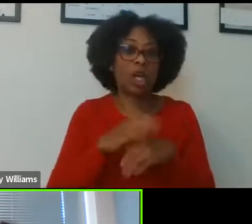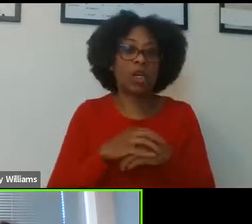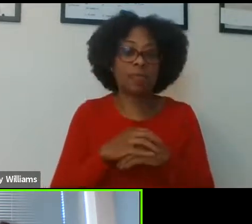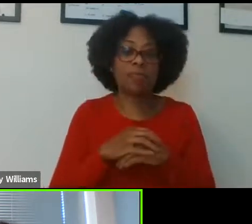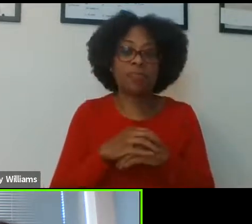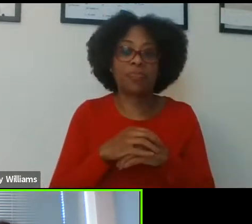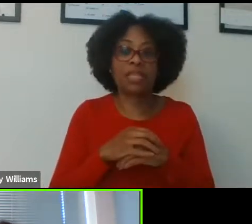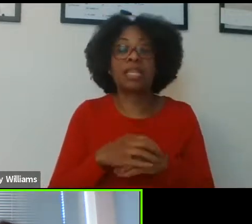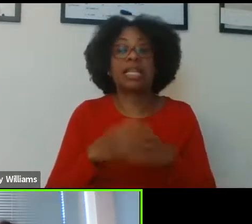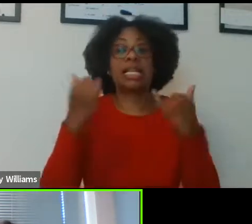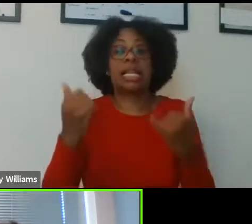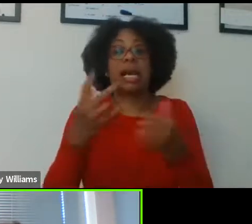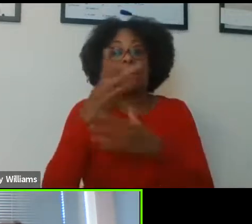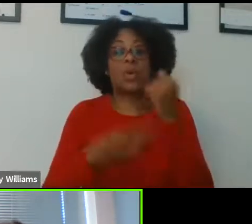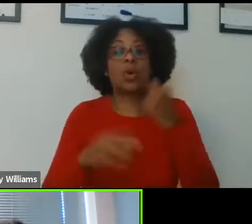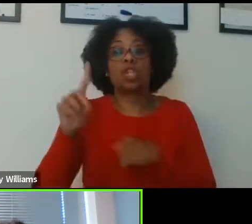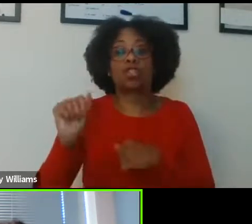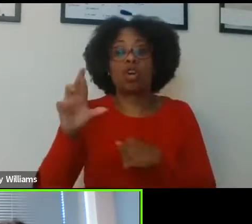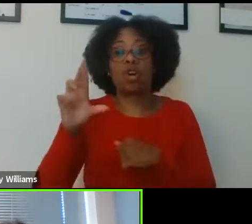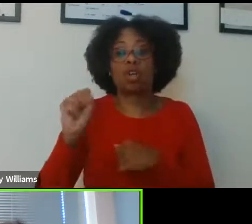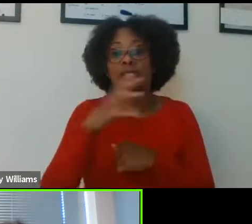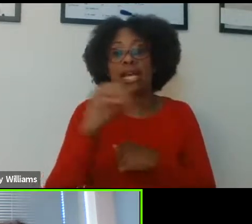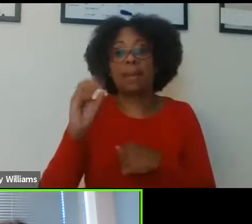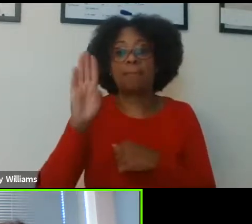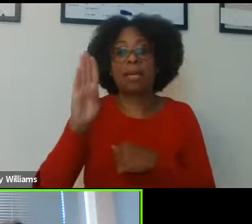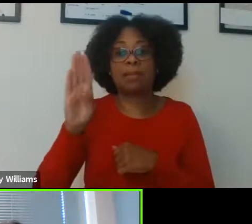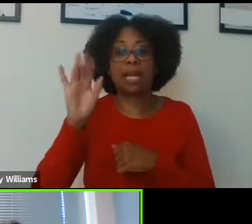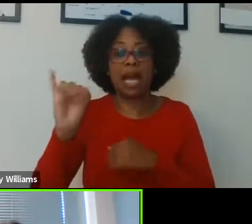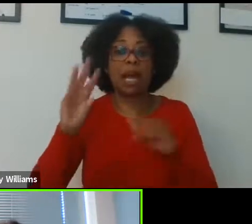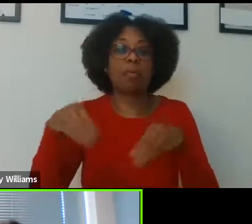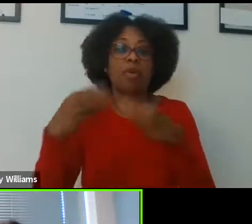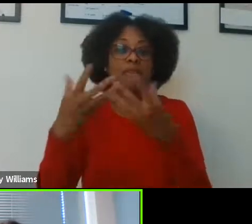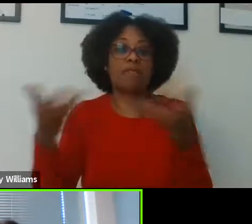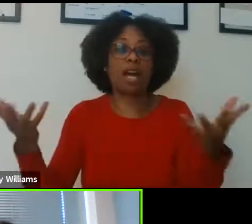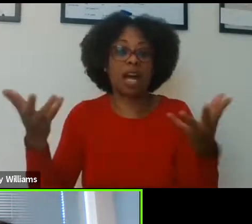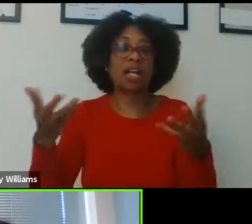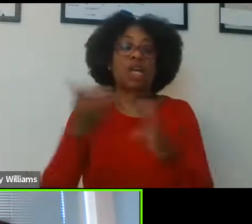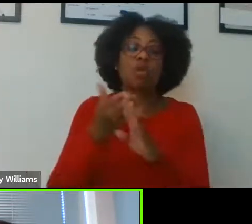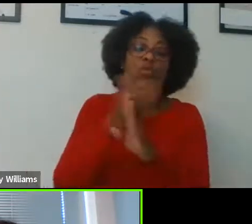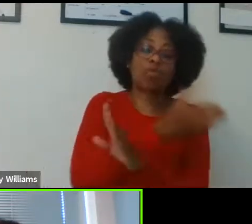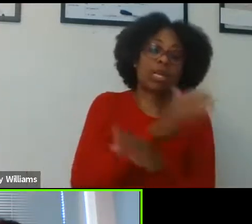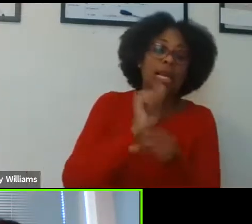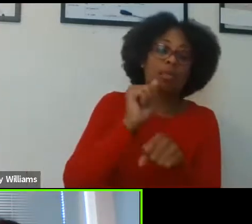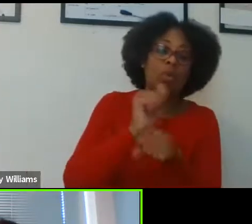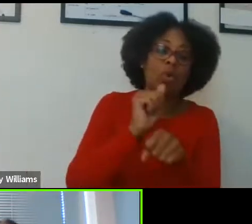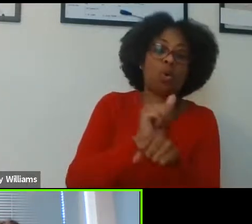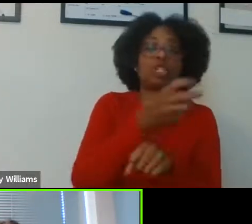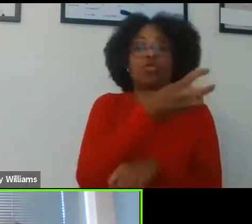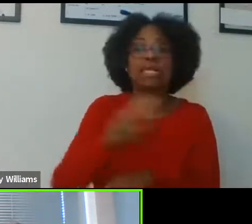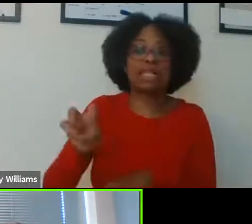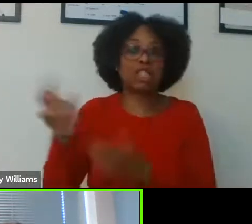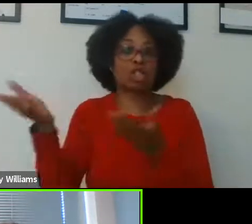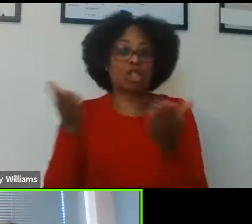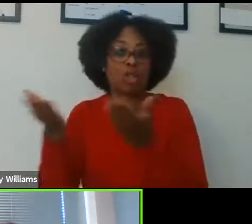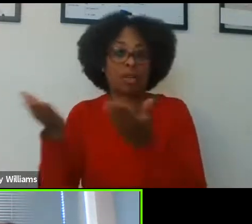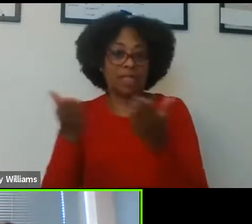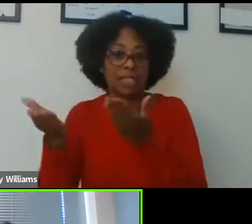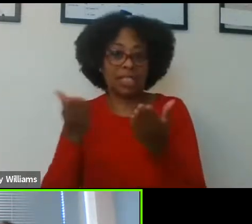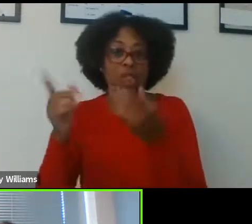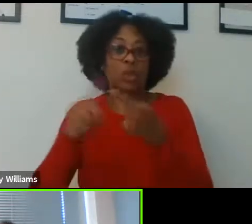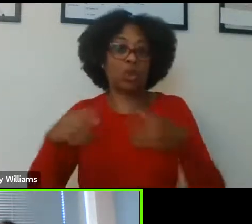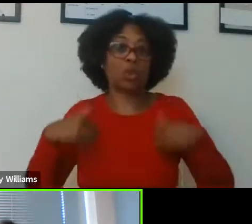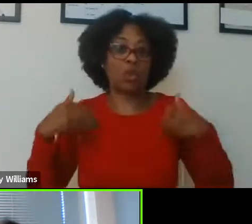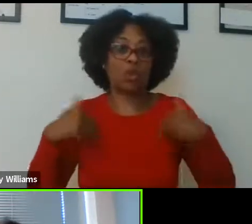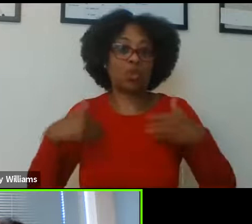both DARS and DBVI provide what's called pre-employment transition services to youth starting at